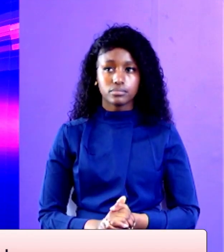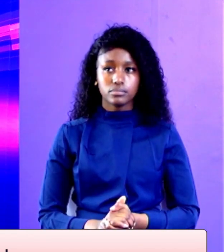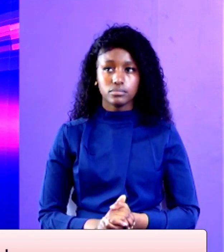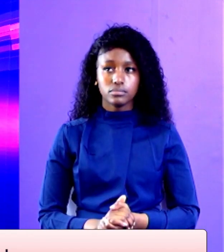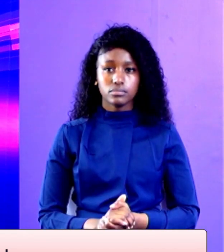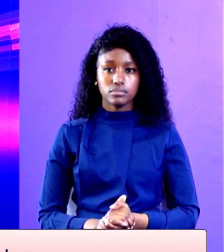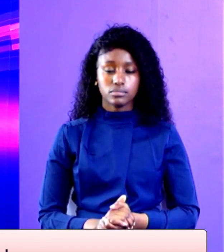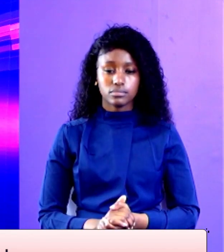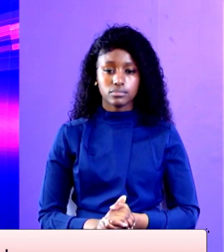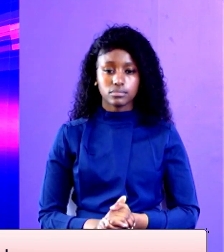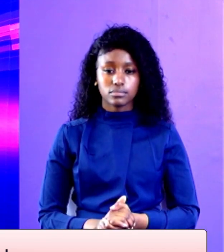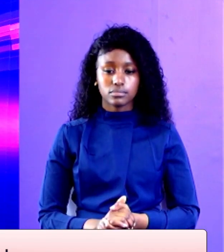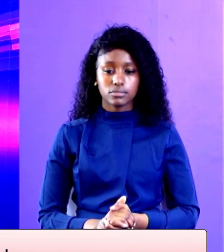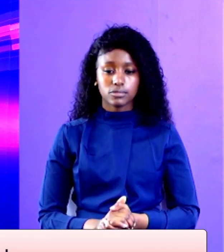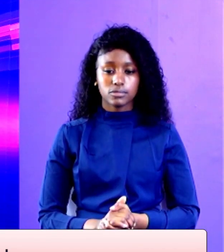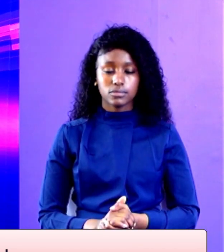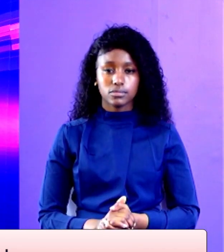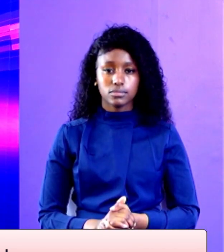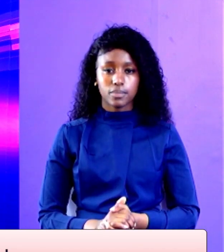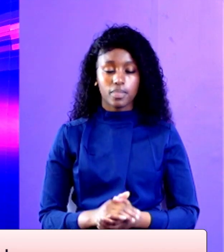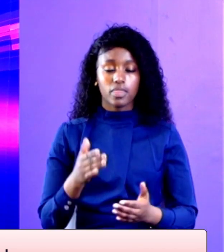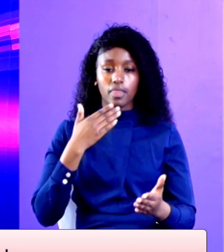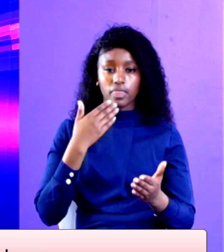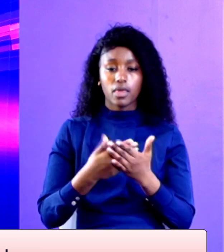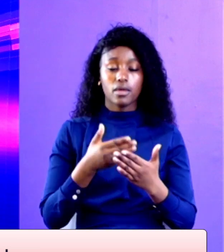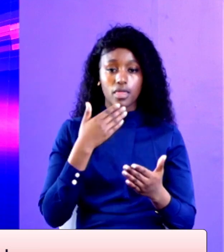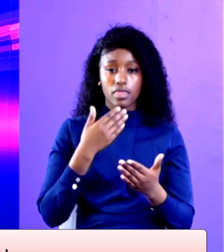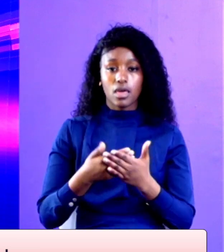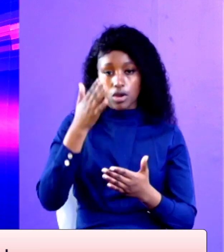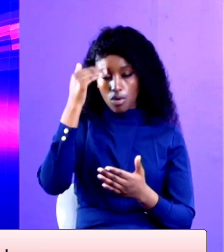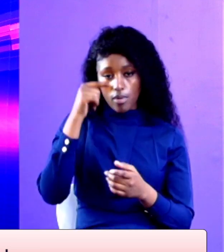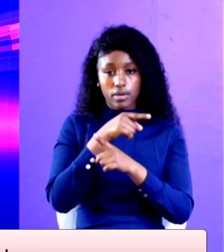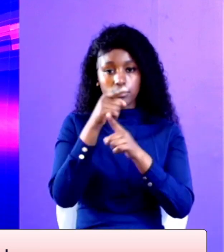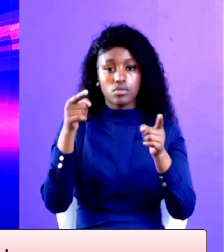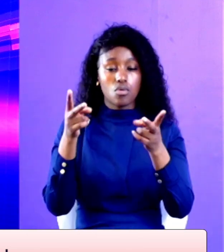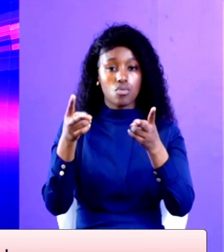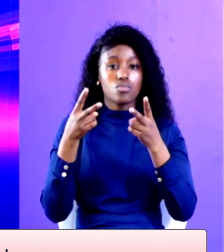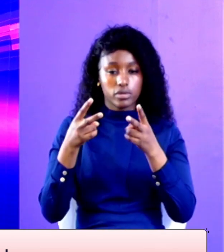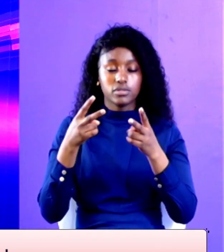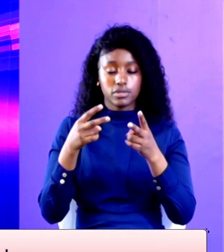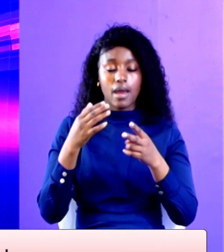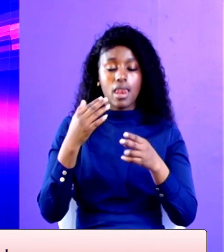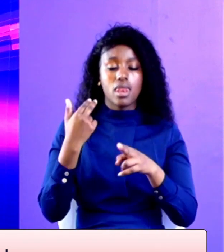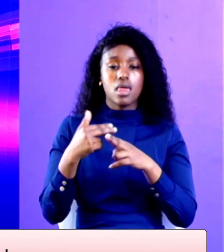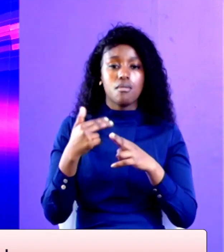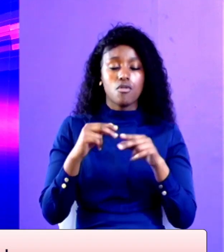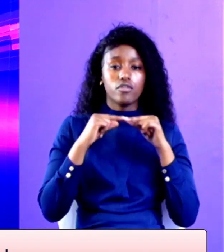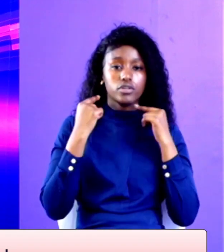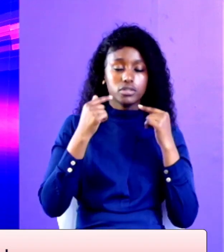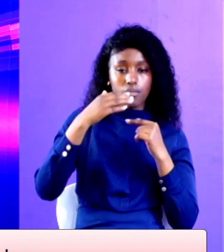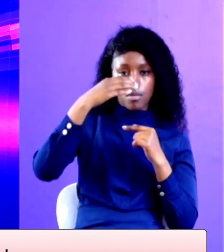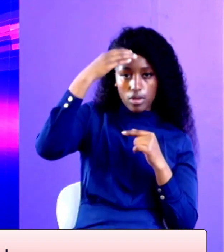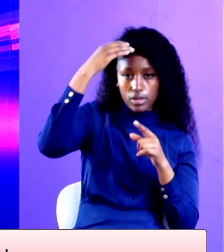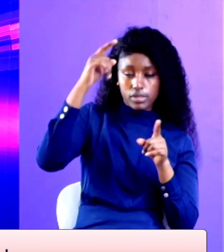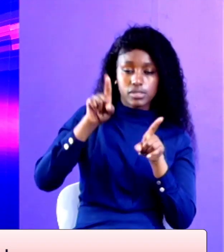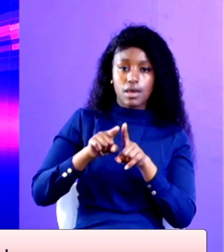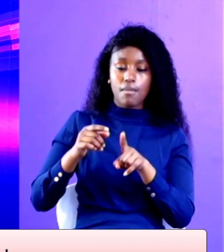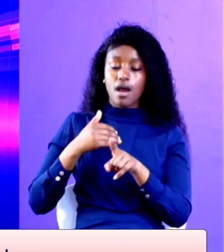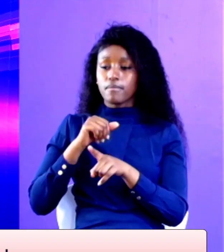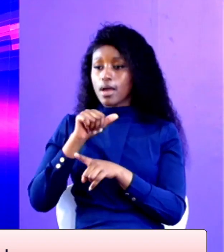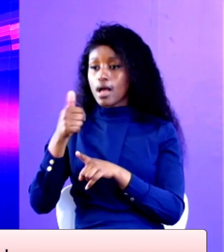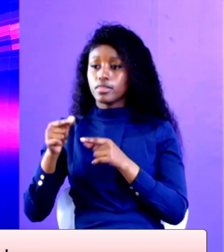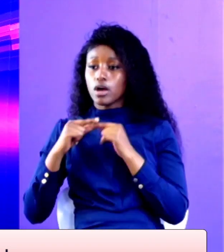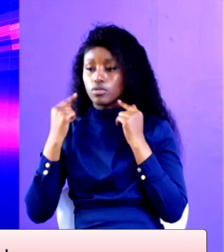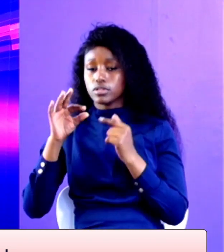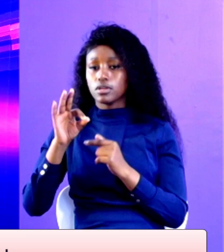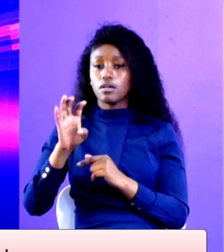for today. Thank you so much for watching. We'll see you some other time. My name is Chris Mololo. I have been with my co-host